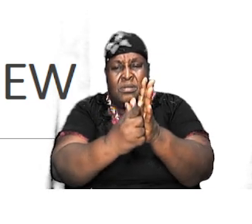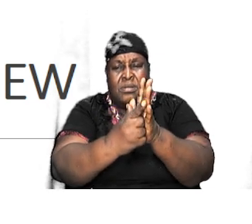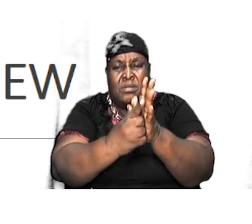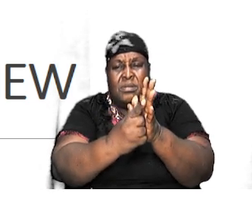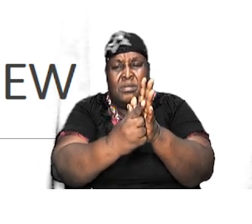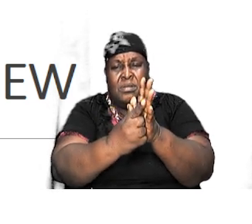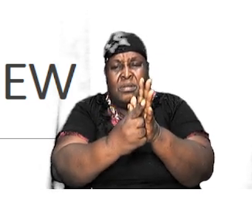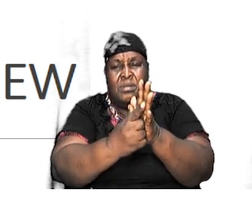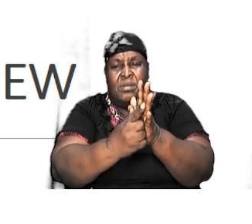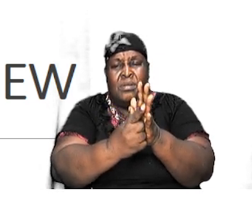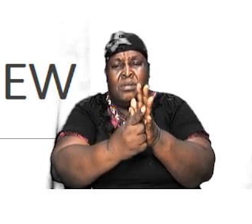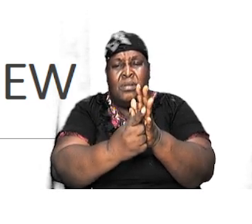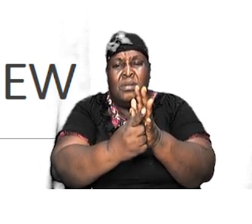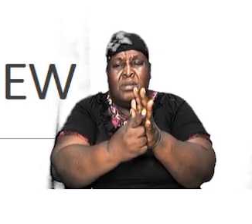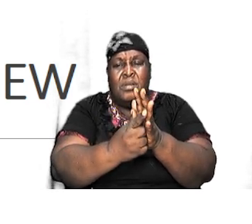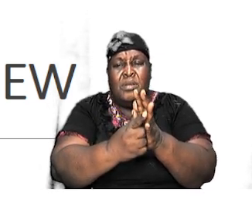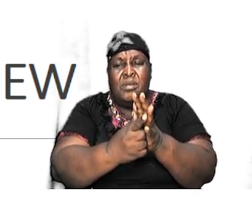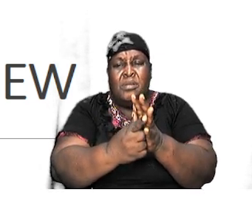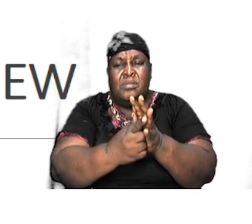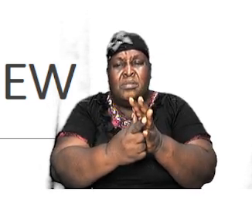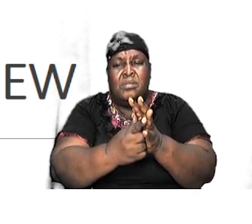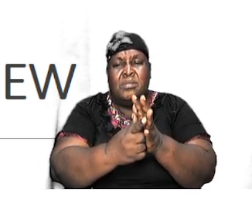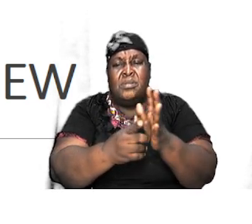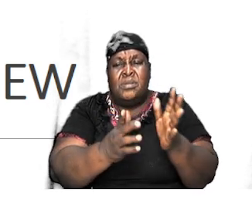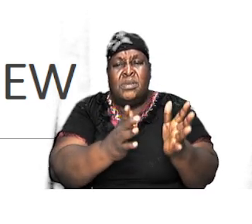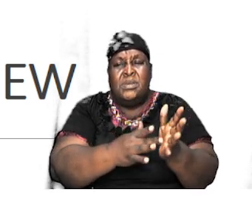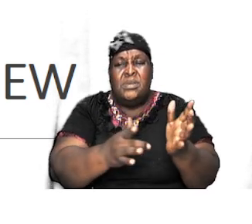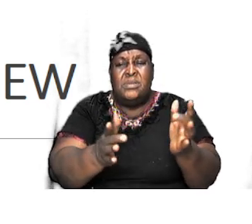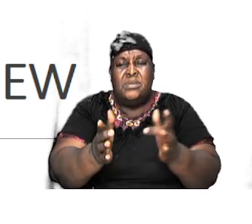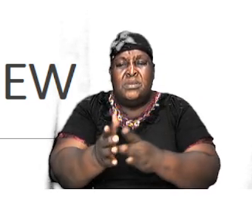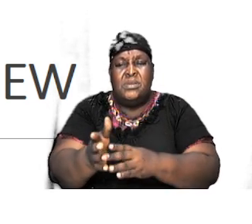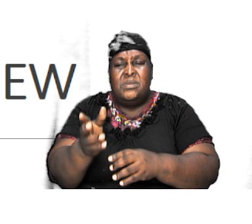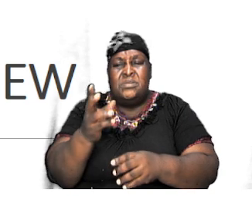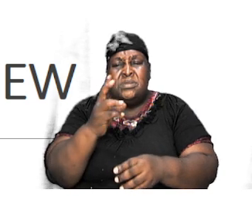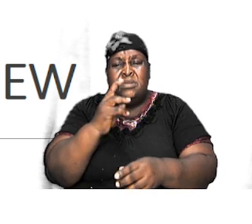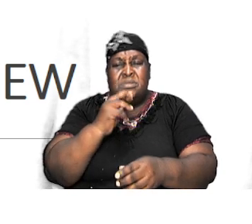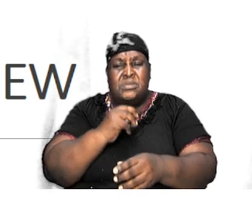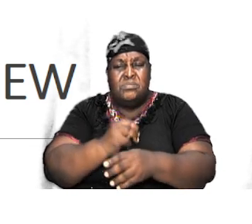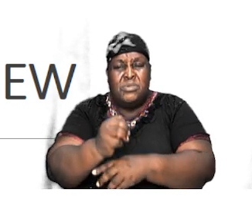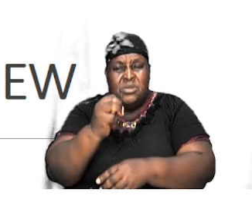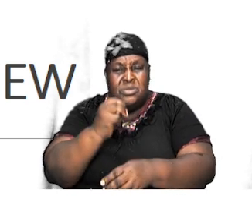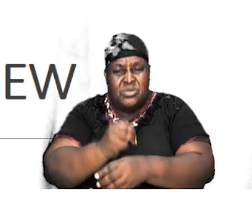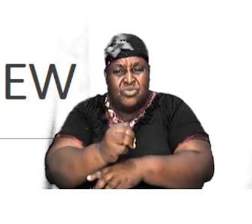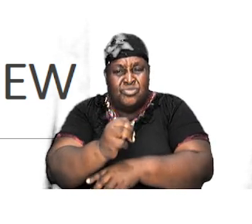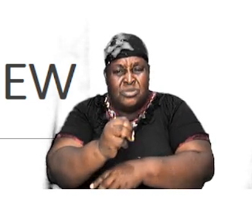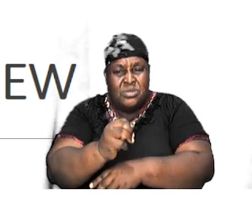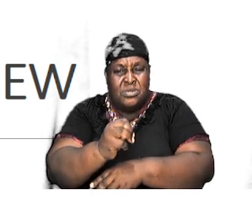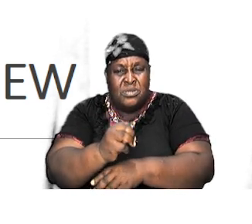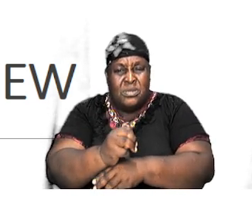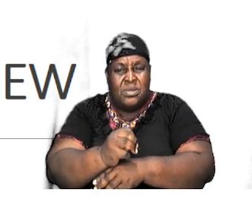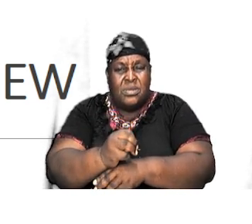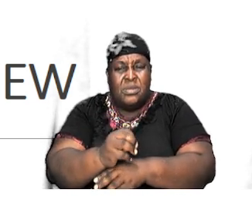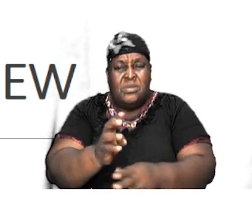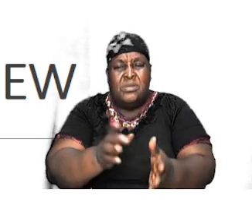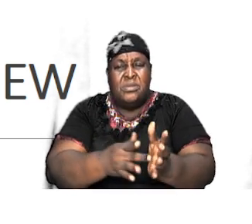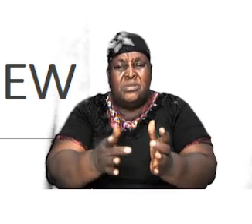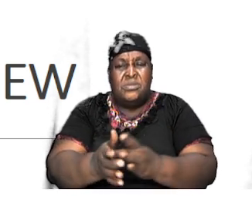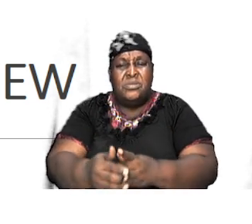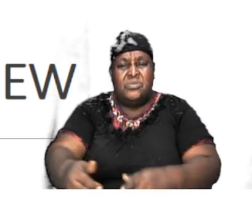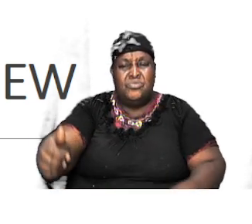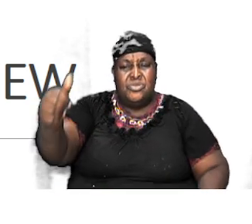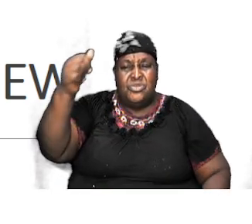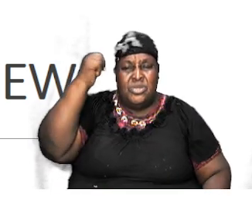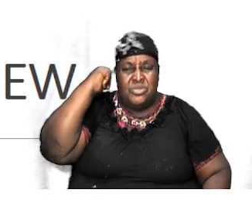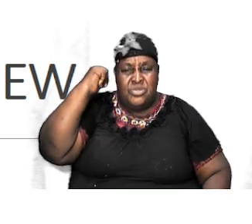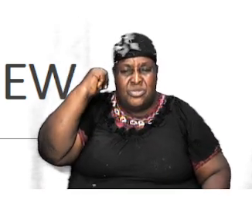The king's law, you can find that in Matthew 5. So this is, as I said, this is an outline of the book of Matthew.